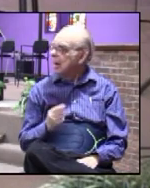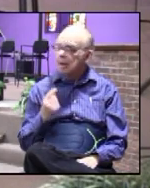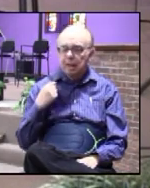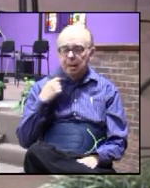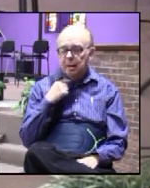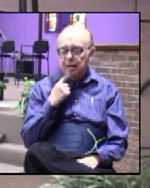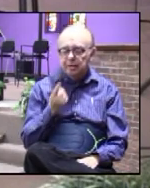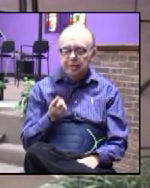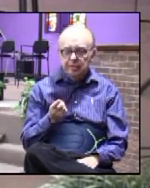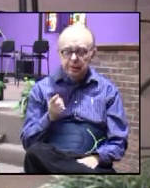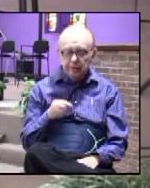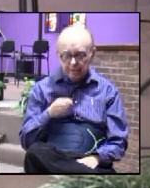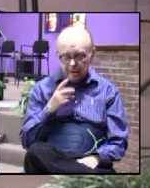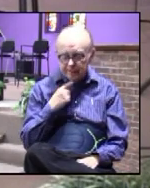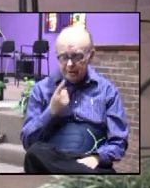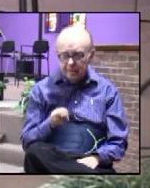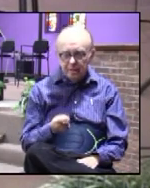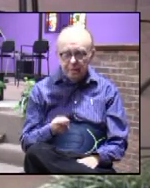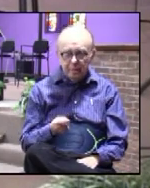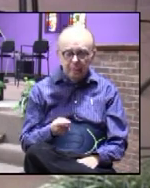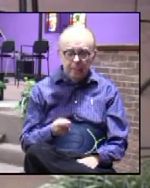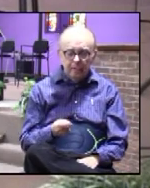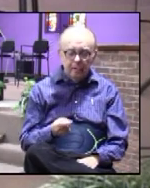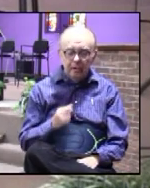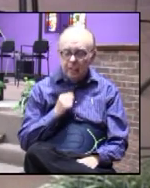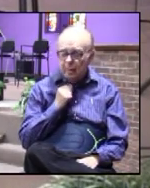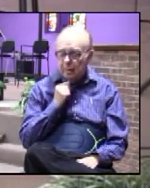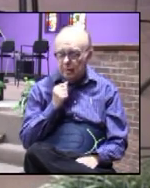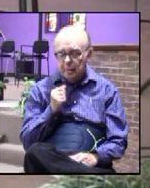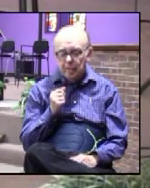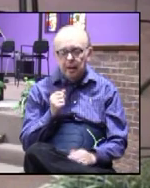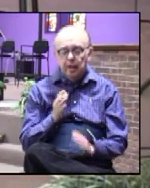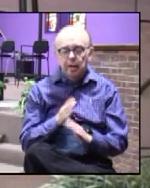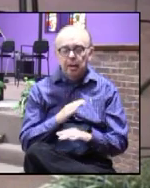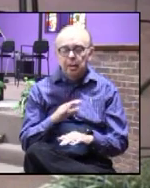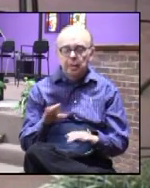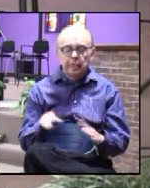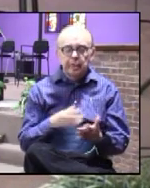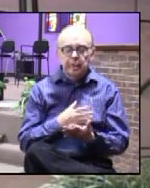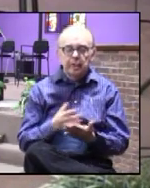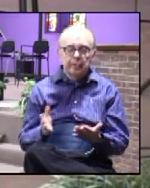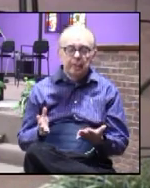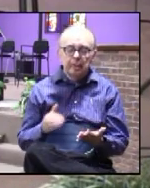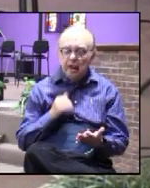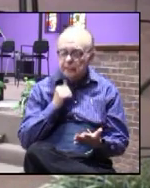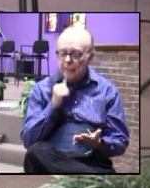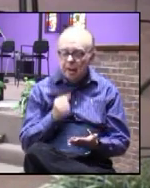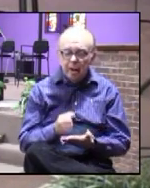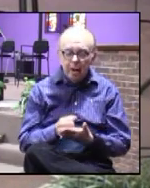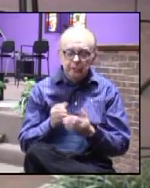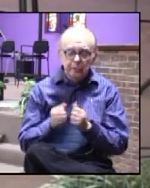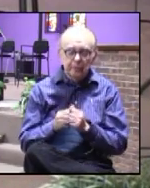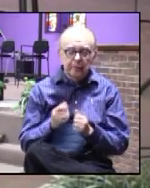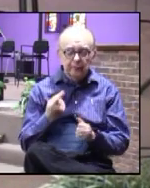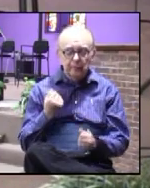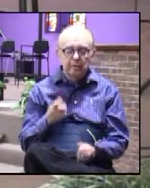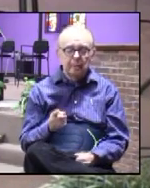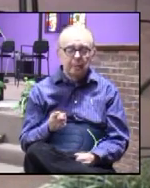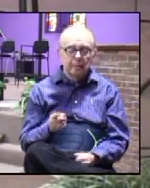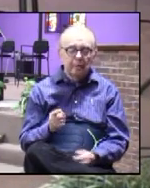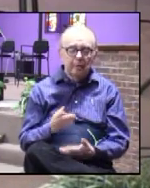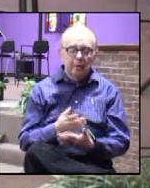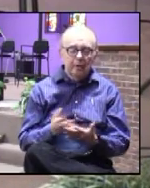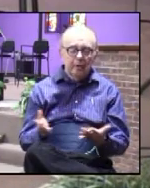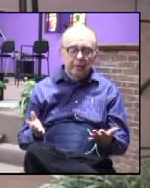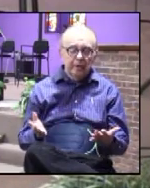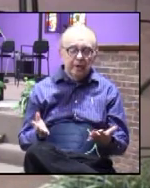I'm saying to you. I would not ask you to do anything that I have not equipped you for. Now, there are some things that we get